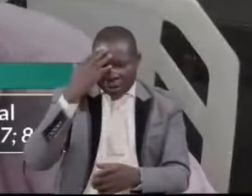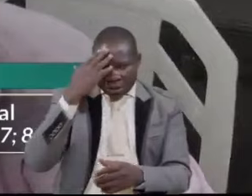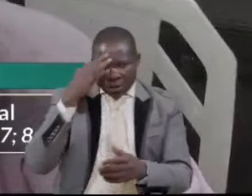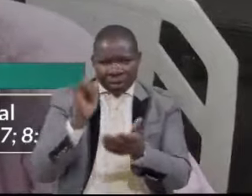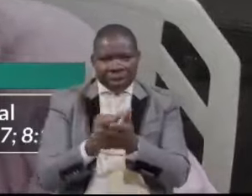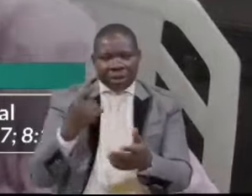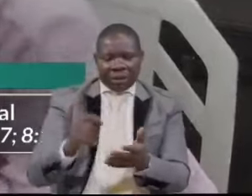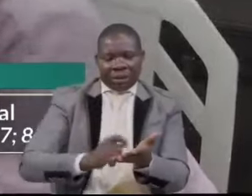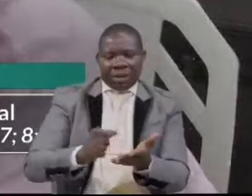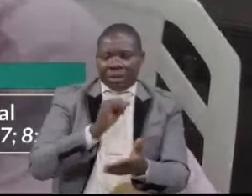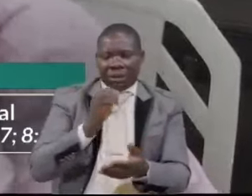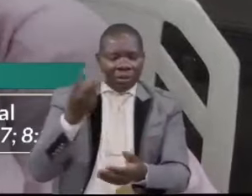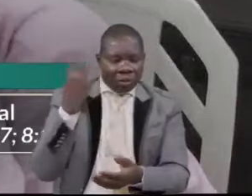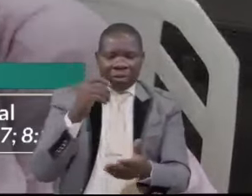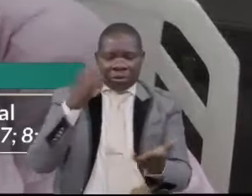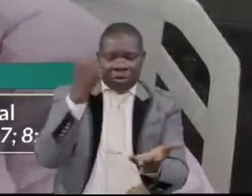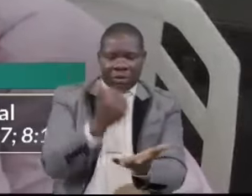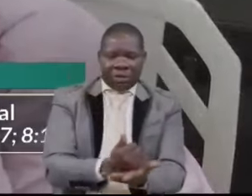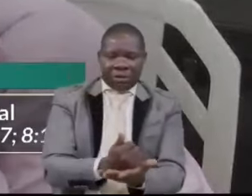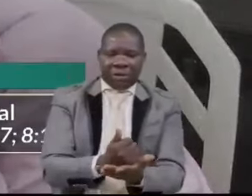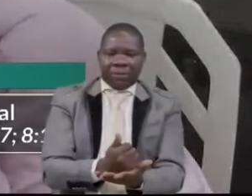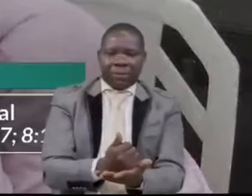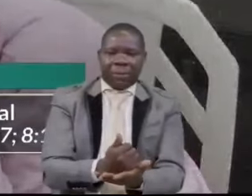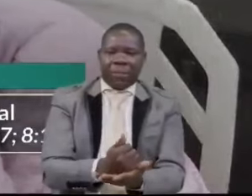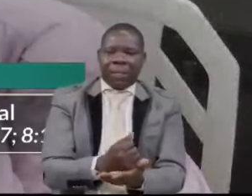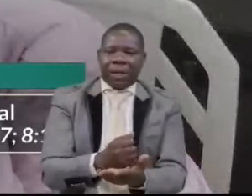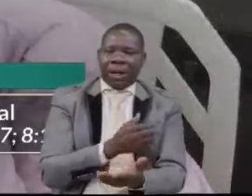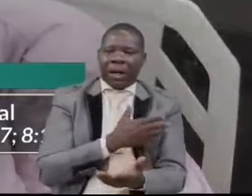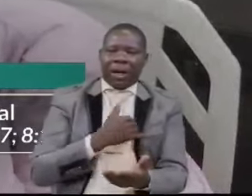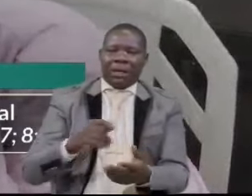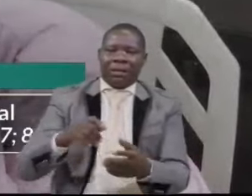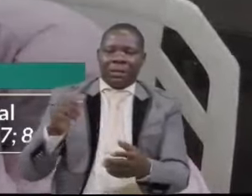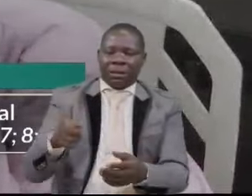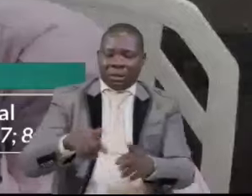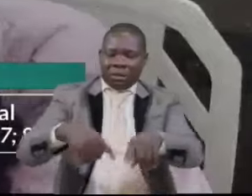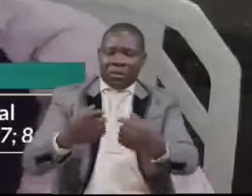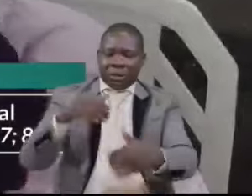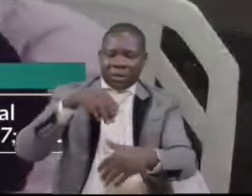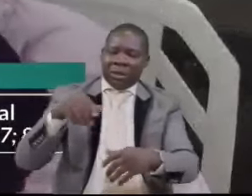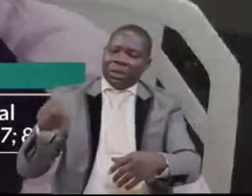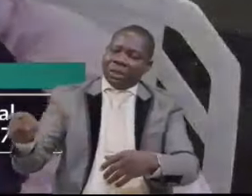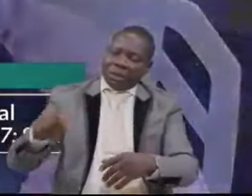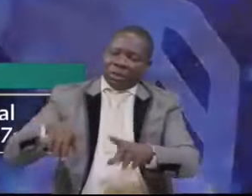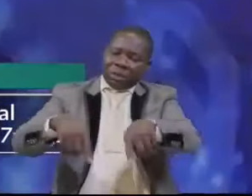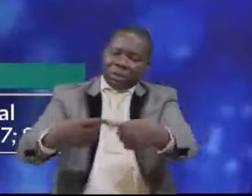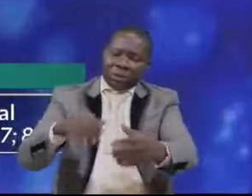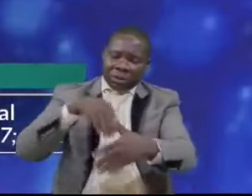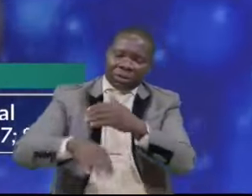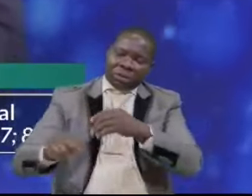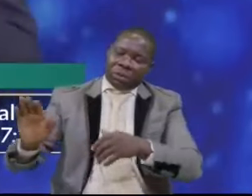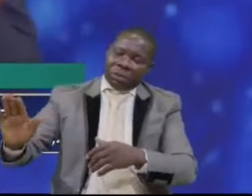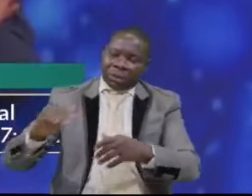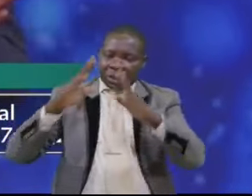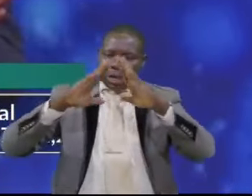was signed, and he went into his house, and his windows being